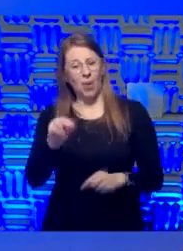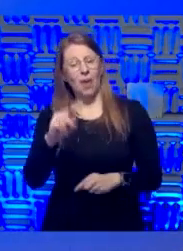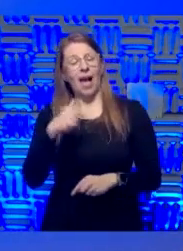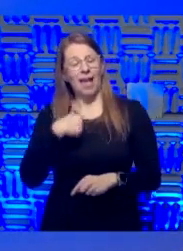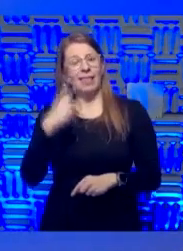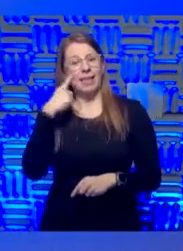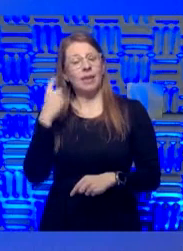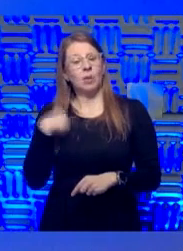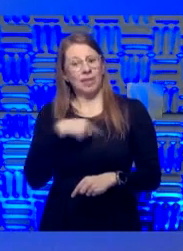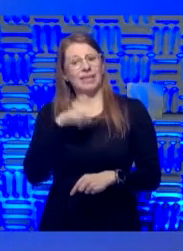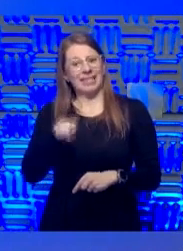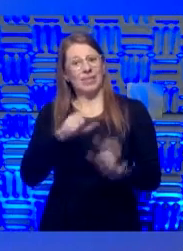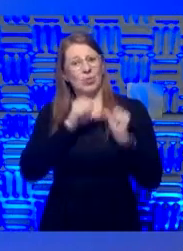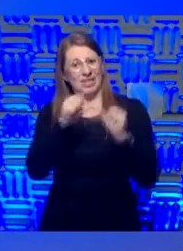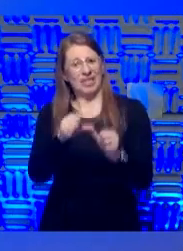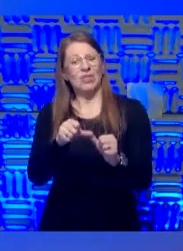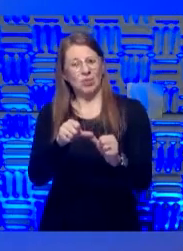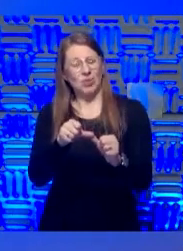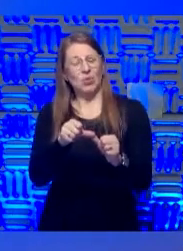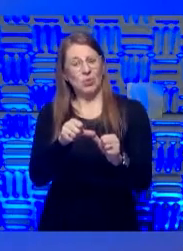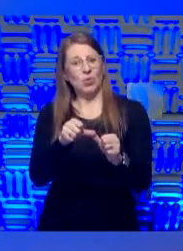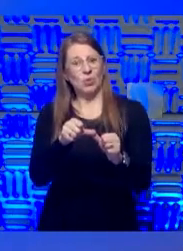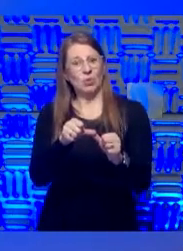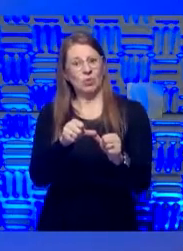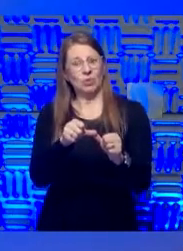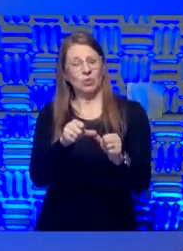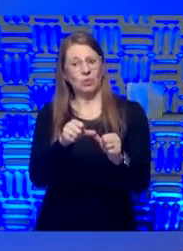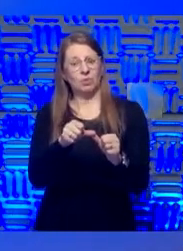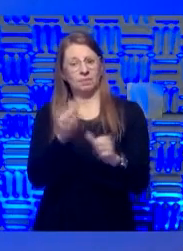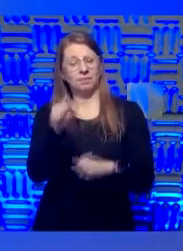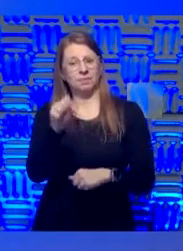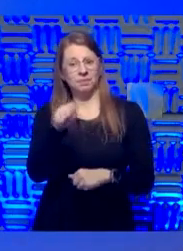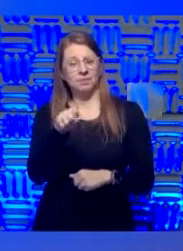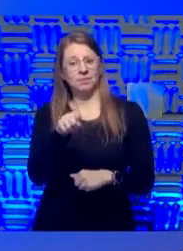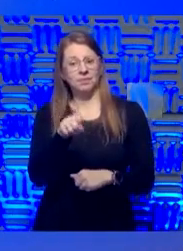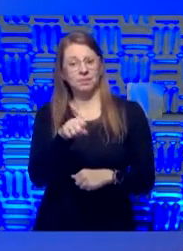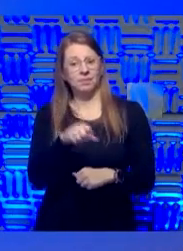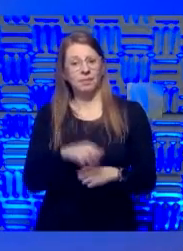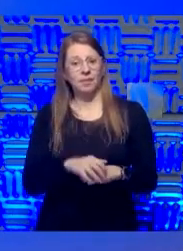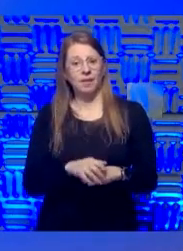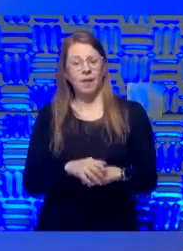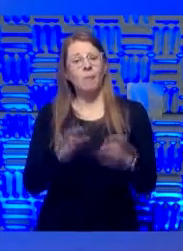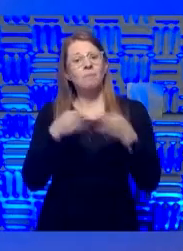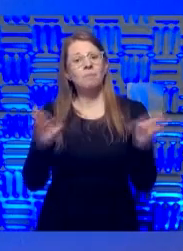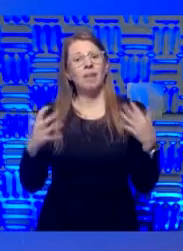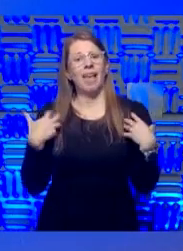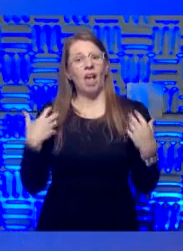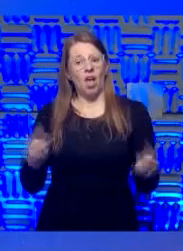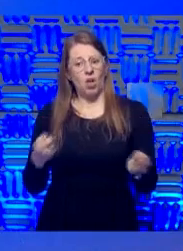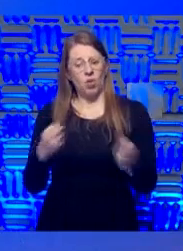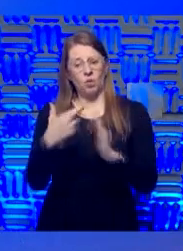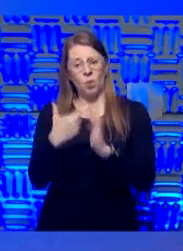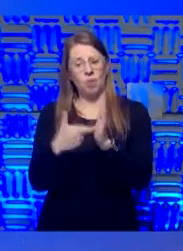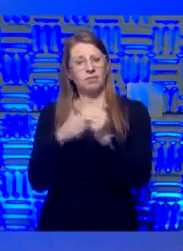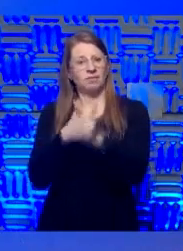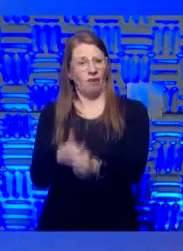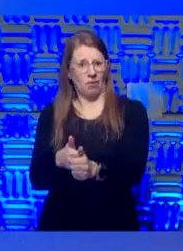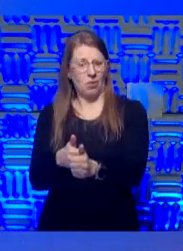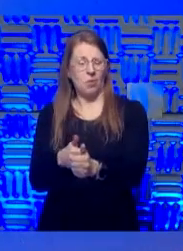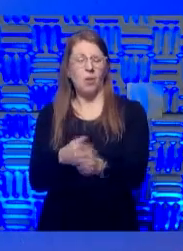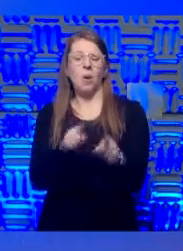to continue to maintain the public health guidance and the